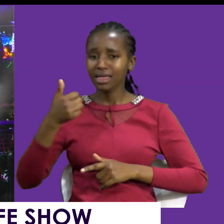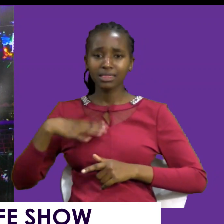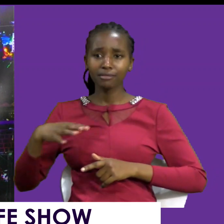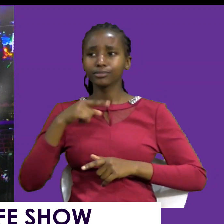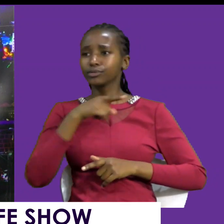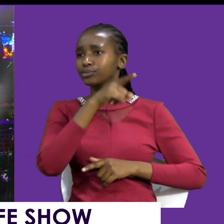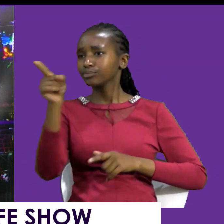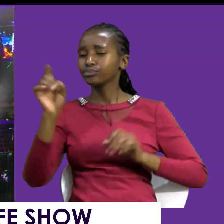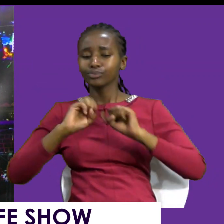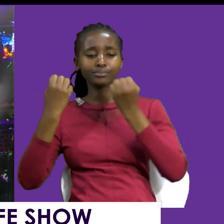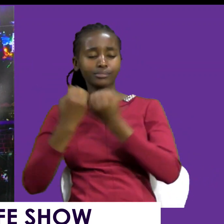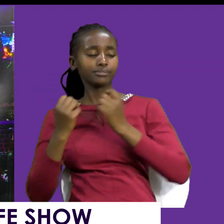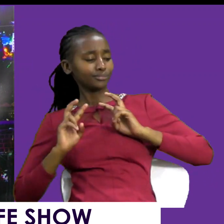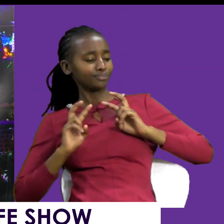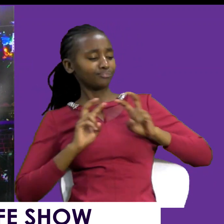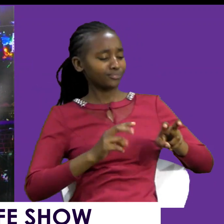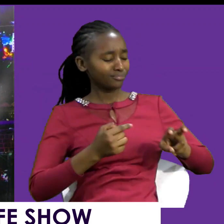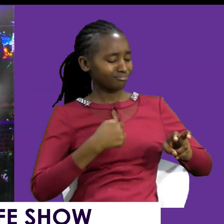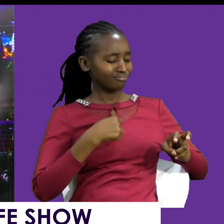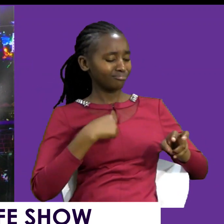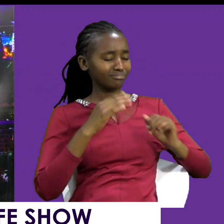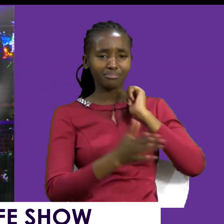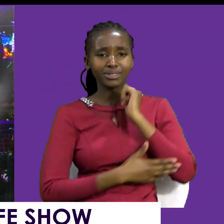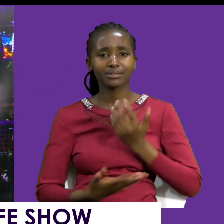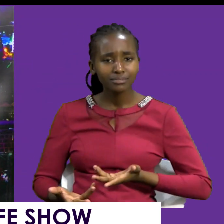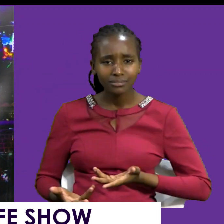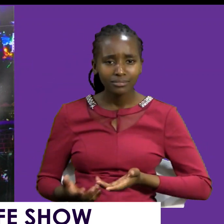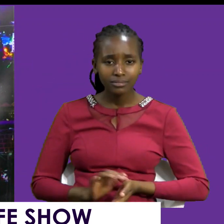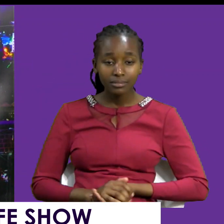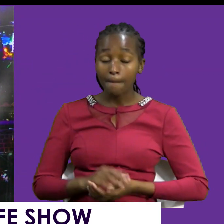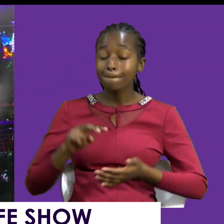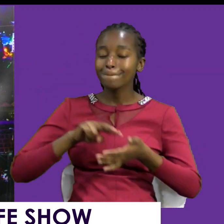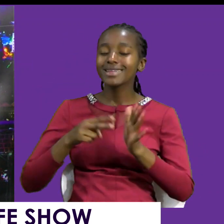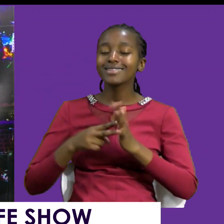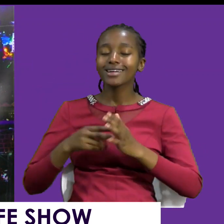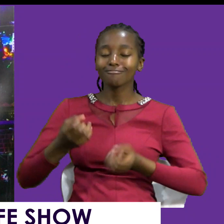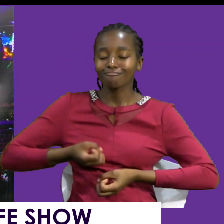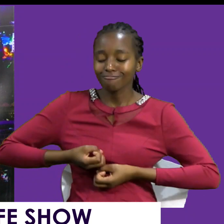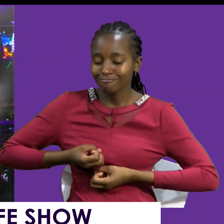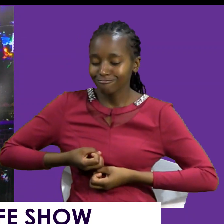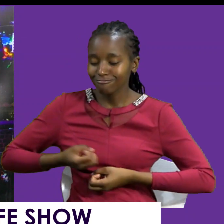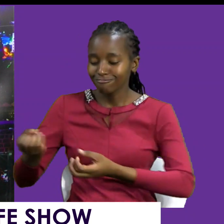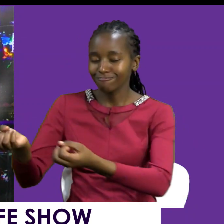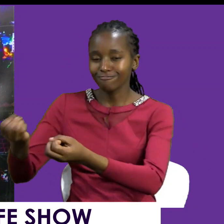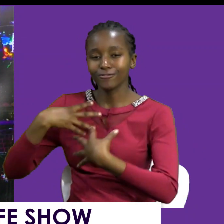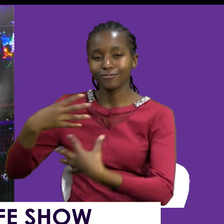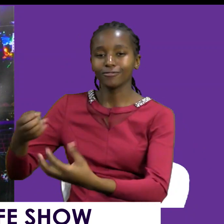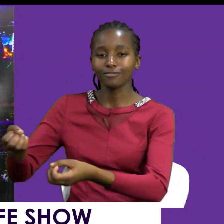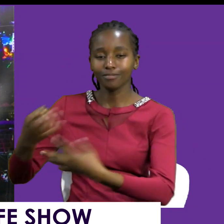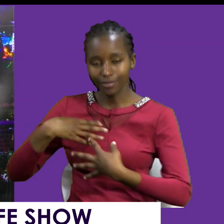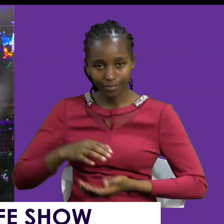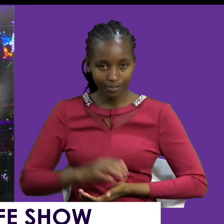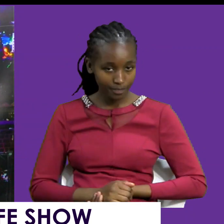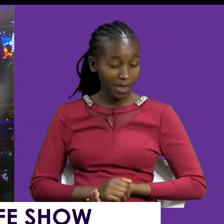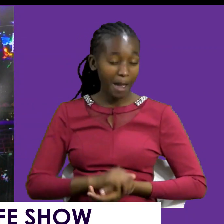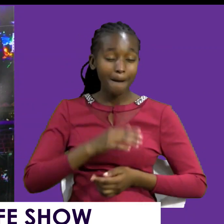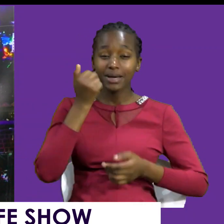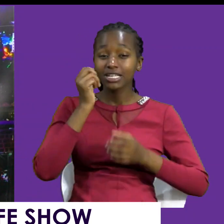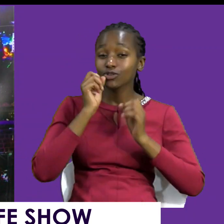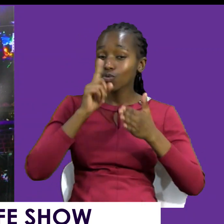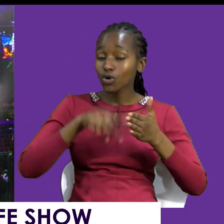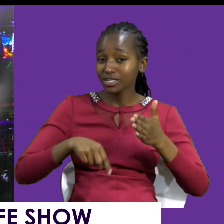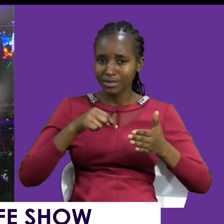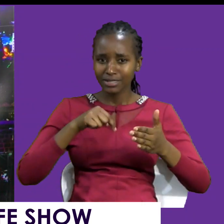of the society, in the eyes of the world. This is a projection. What do? You go back to that analogy of the mirror.